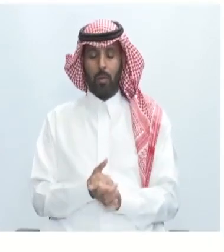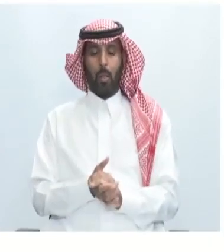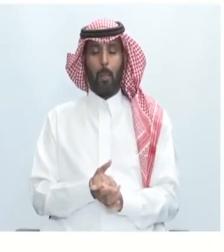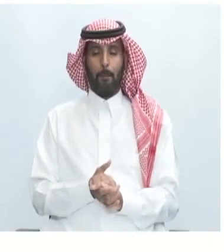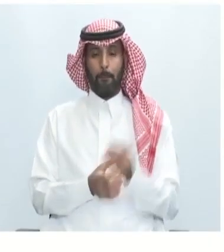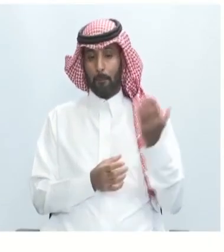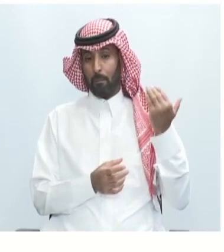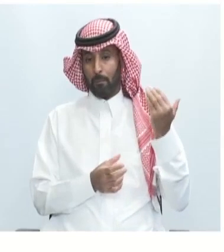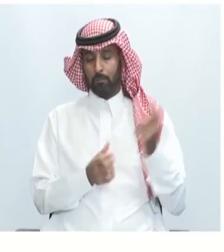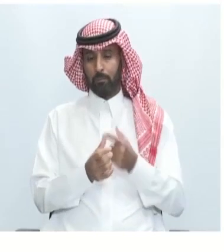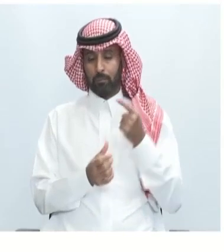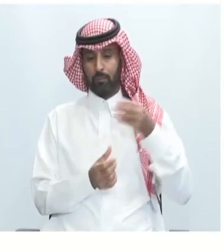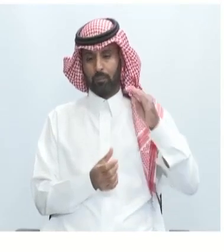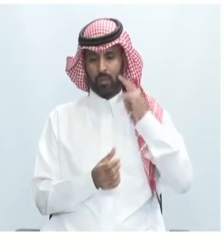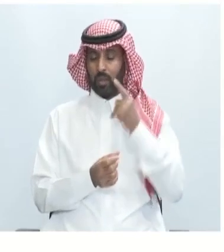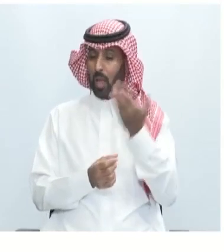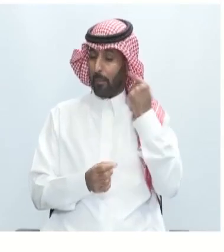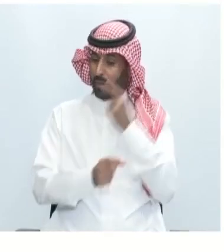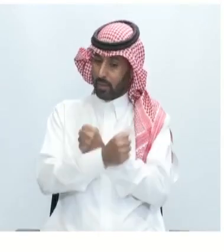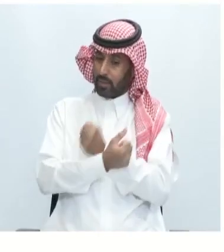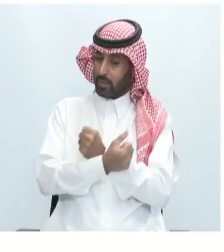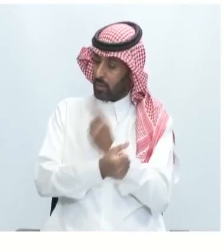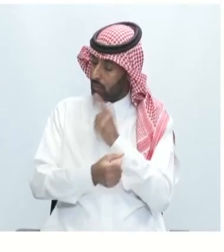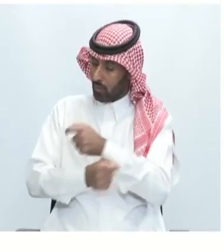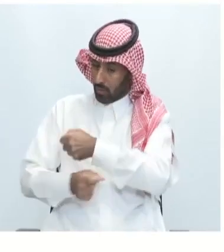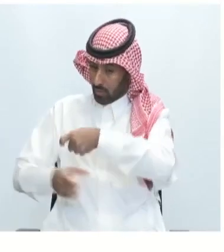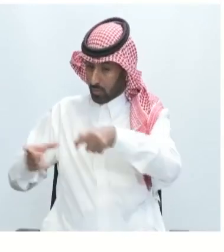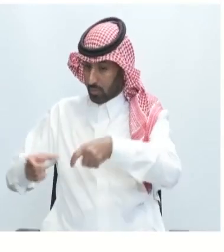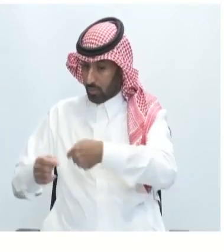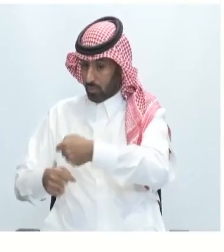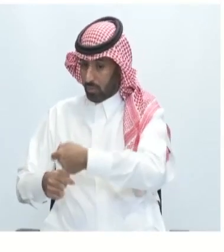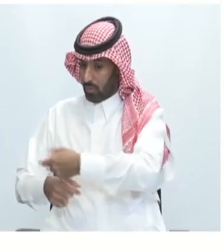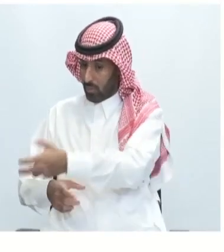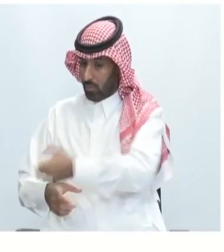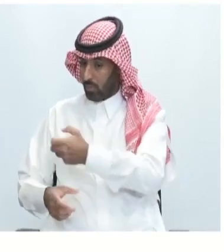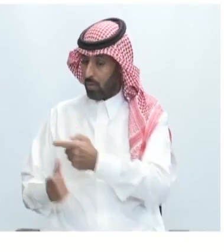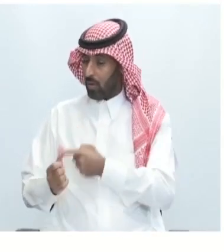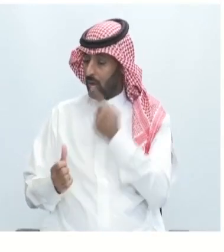Yes, that's correct. Before he was arrested for stealing state funds, comma,